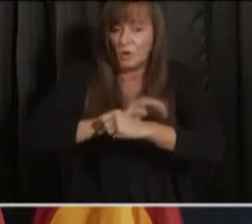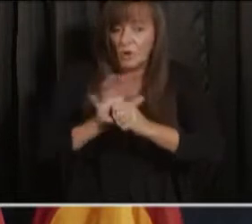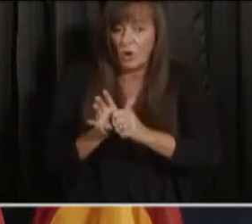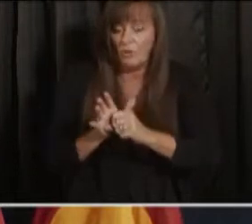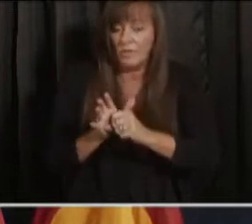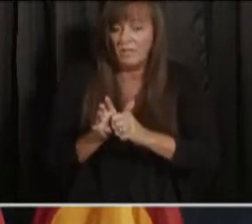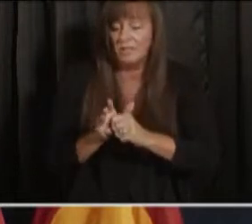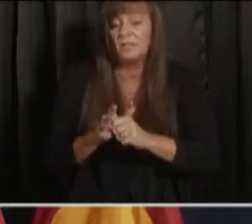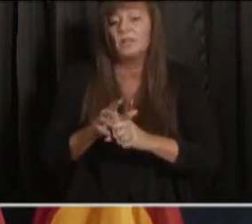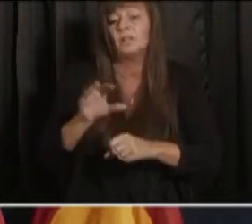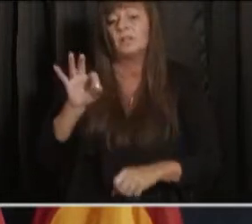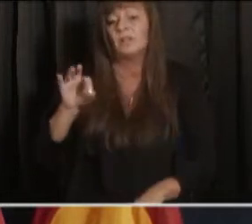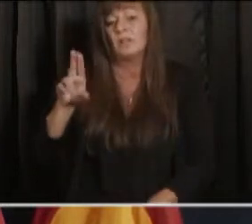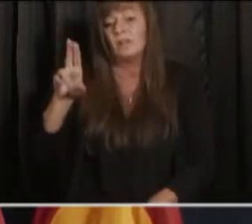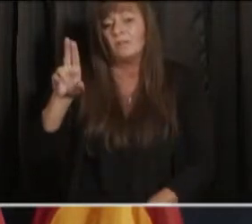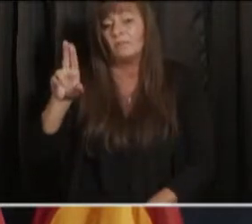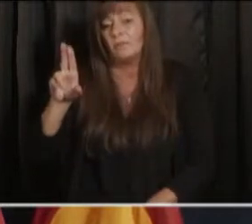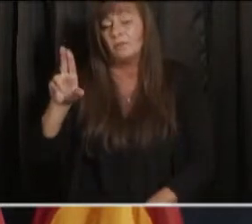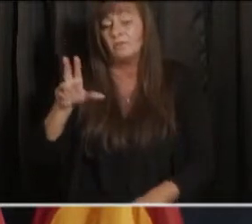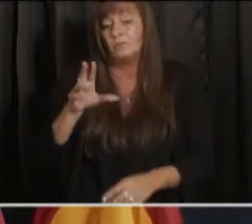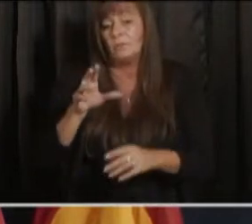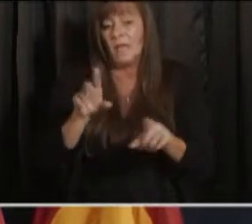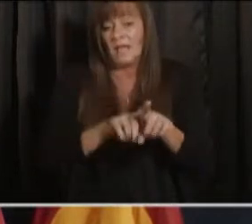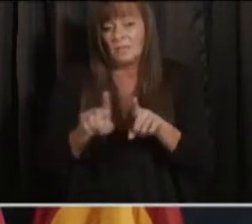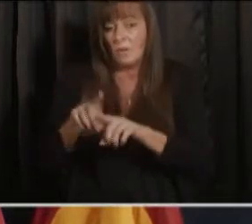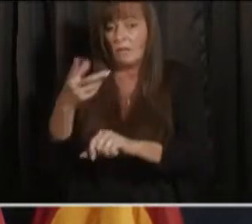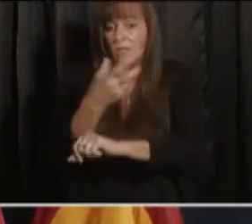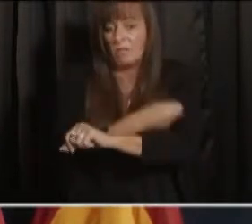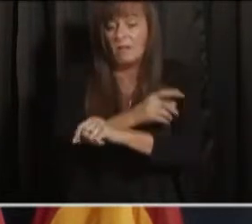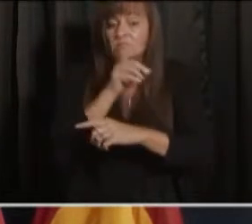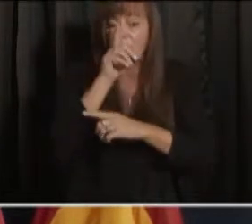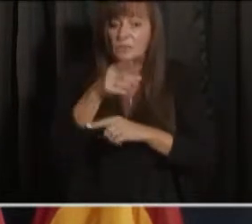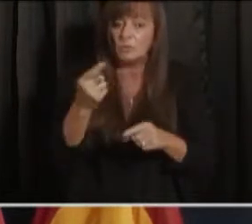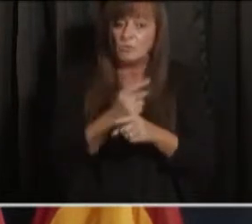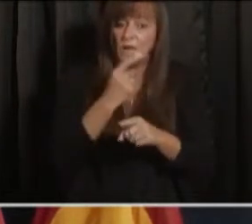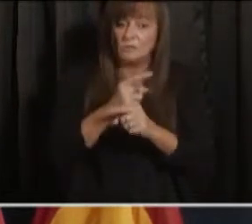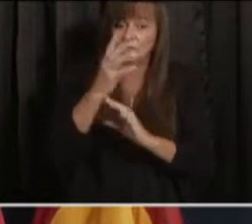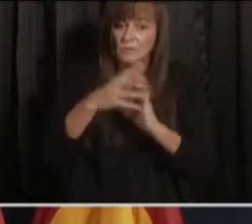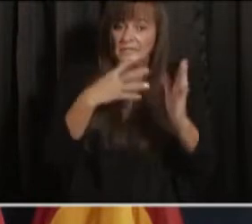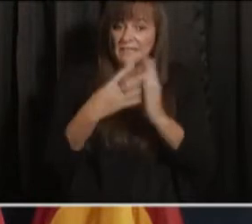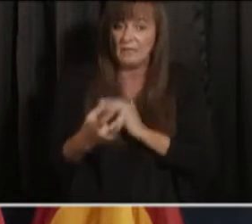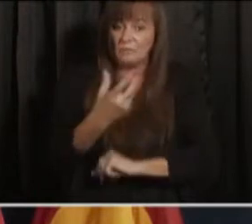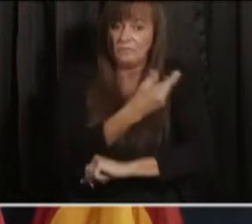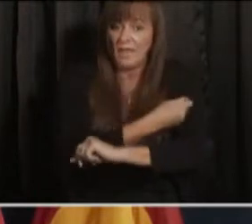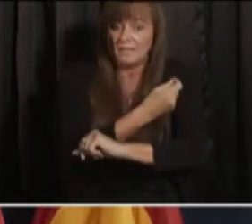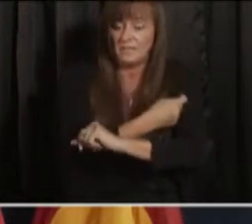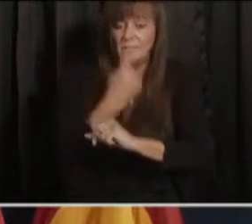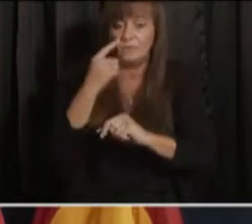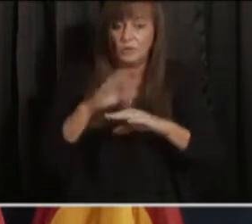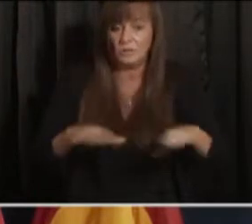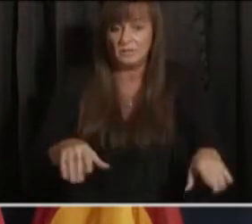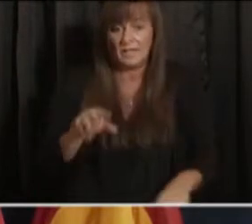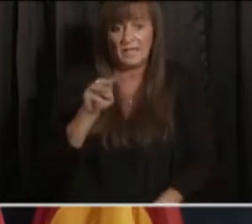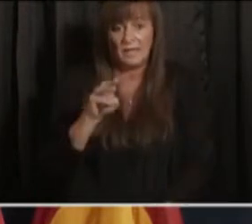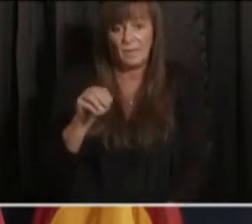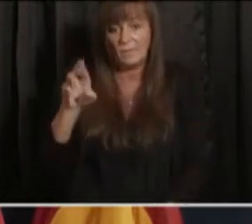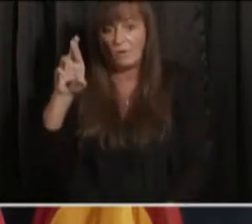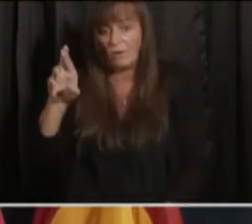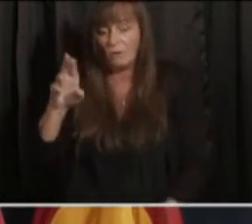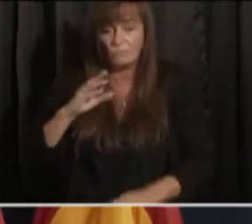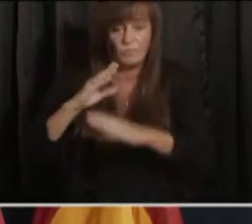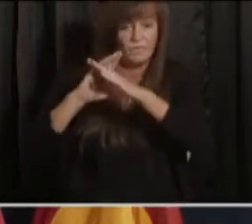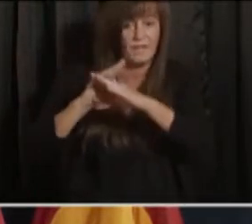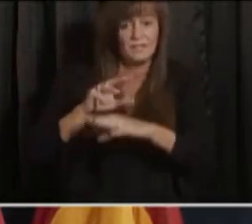the influenza, and to make sure your kids don't fall behind on their regularly scheduled vaccines like MMR, which helps prevent